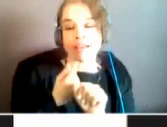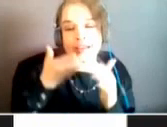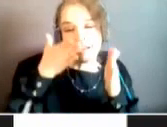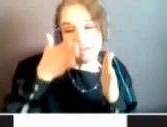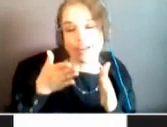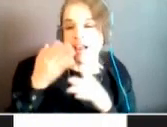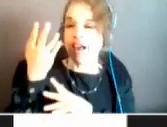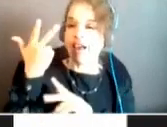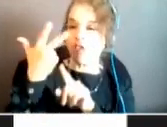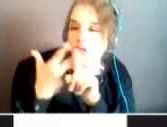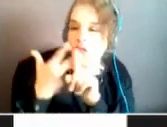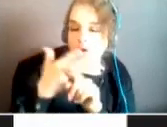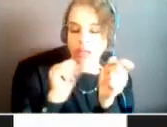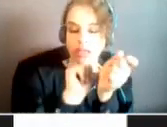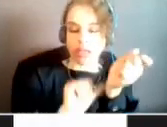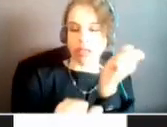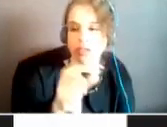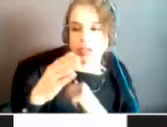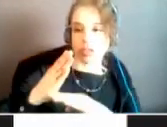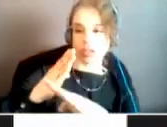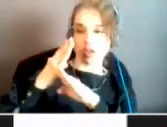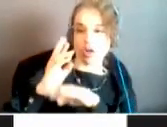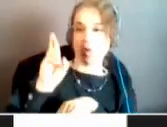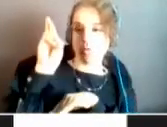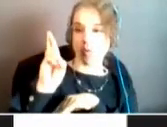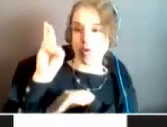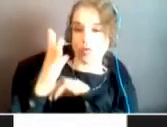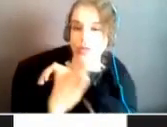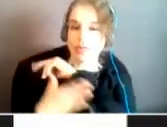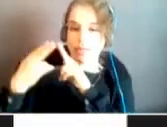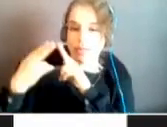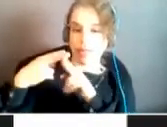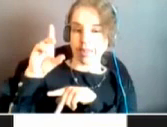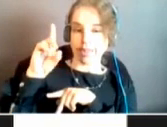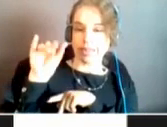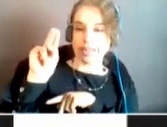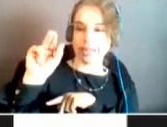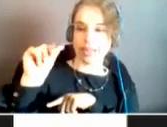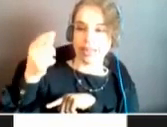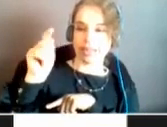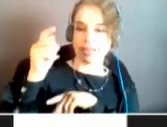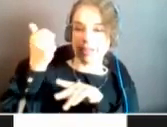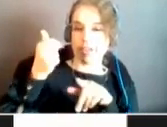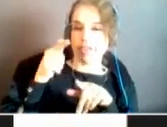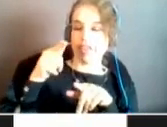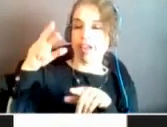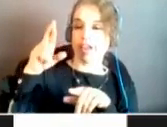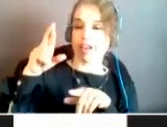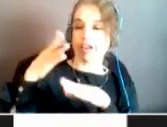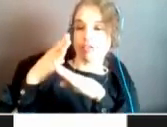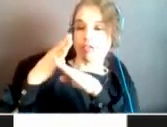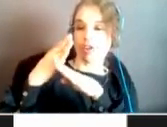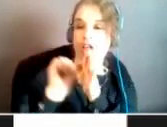quarterly Suicide Prevention Coalition meeting for Riverside County. My name is Diana Gutierrez. I am the Prevention